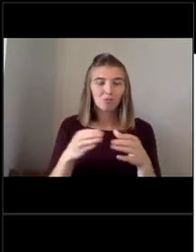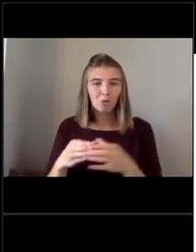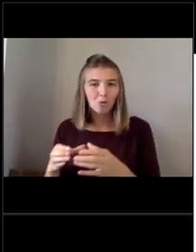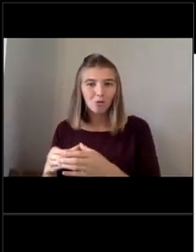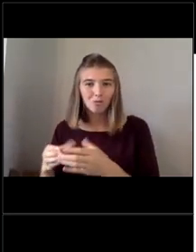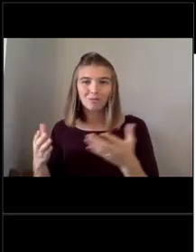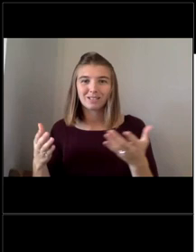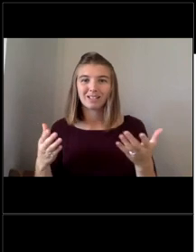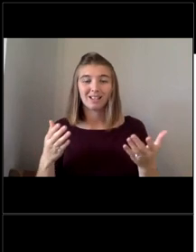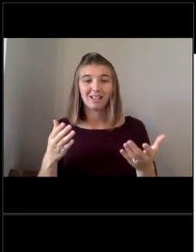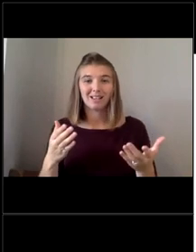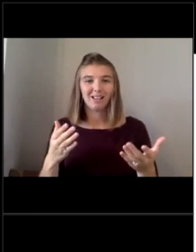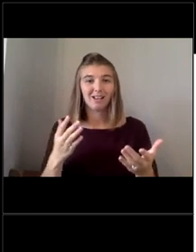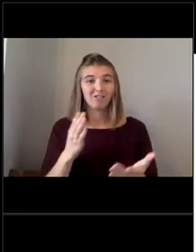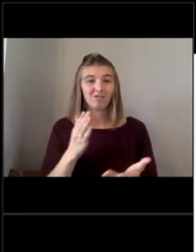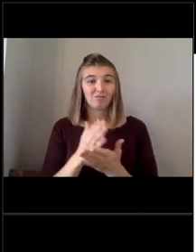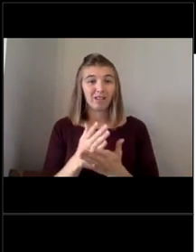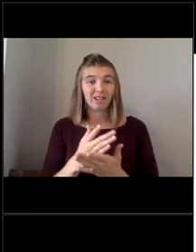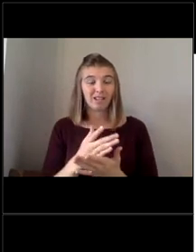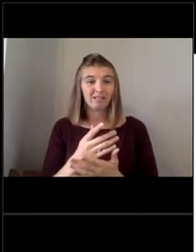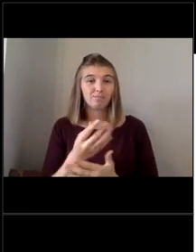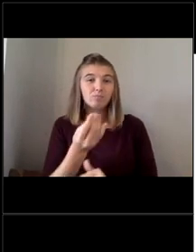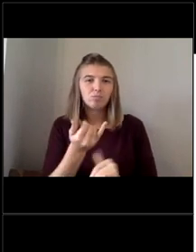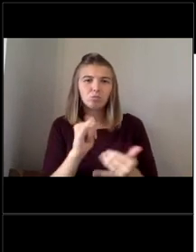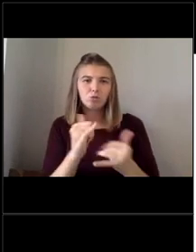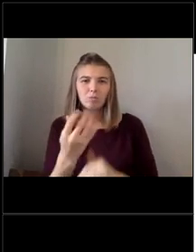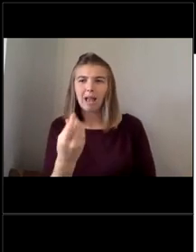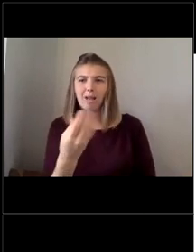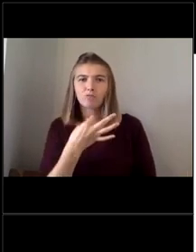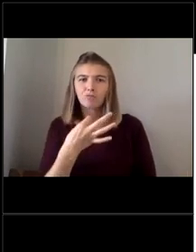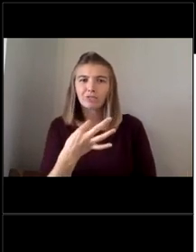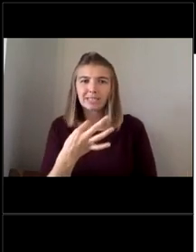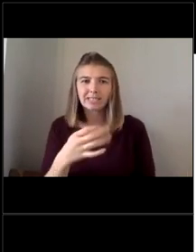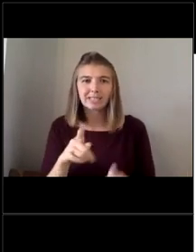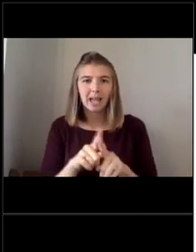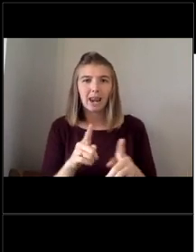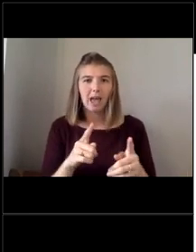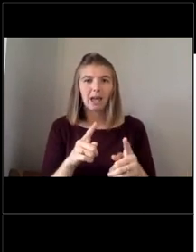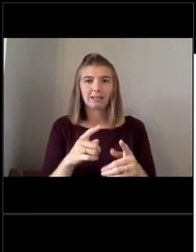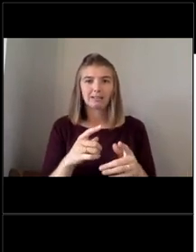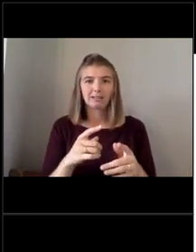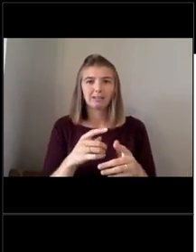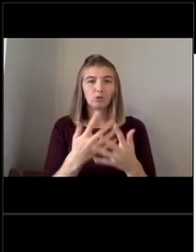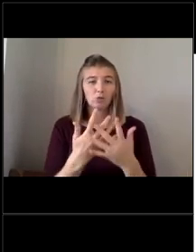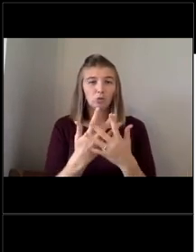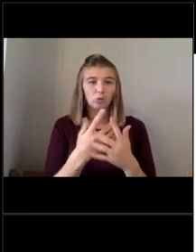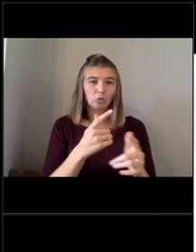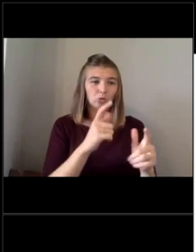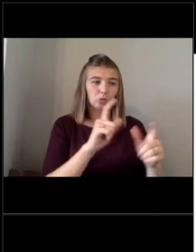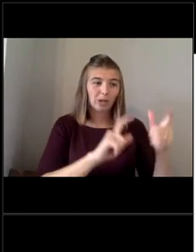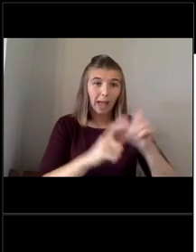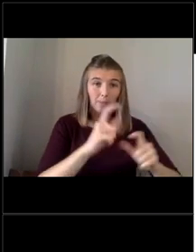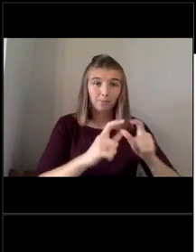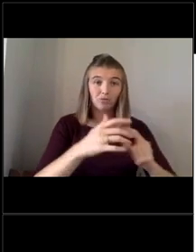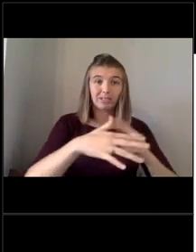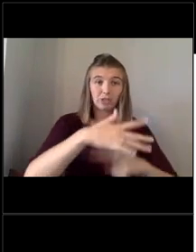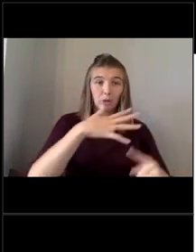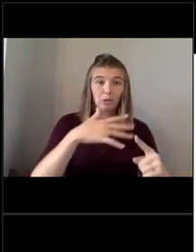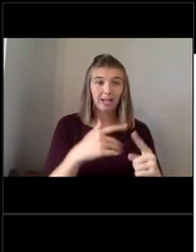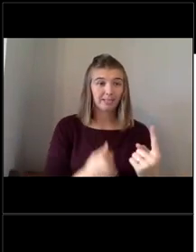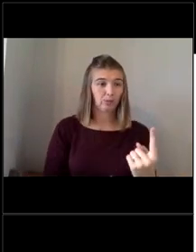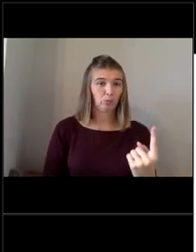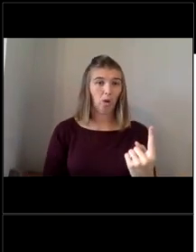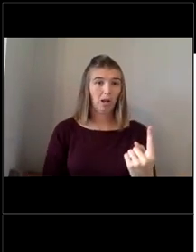not, there is always a risk, of course, of just entrenching people if you have a society for chemists and that's your only option